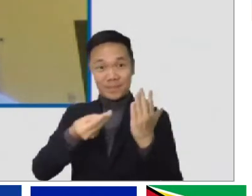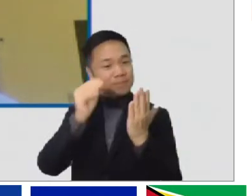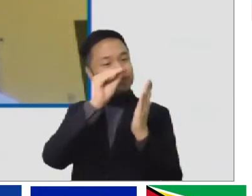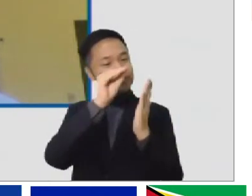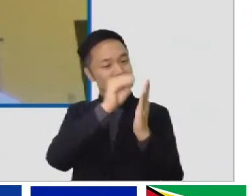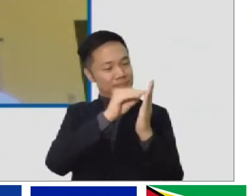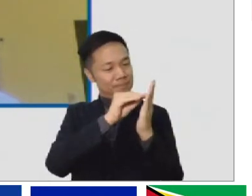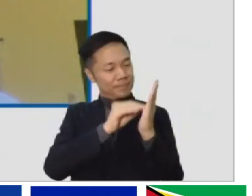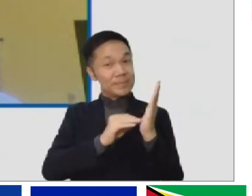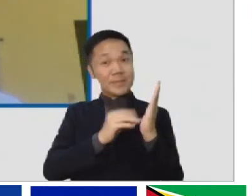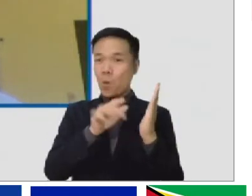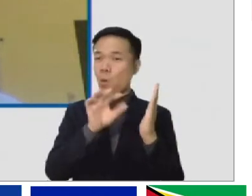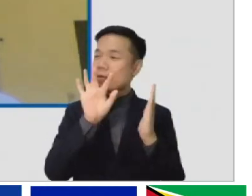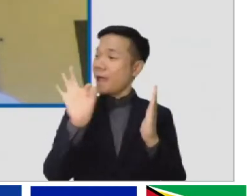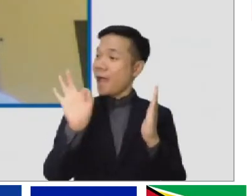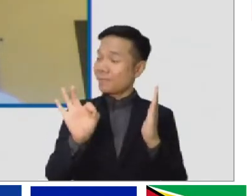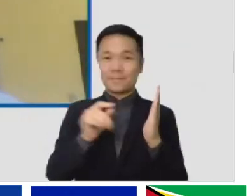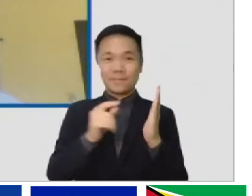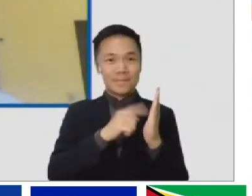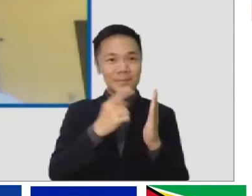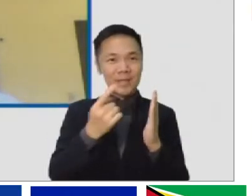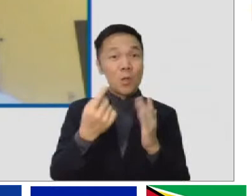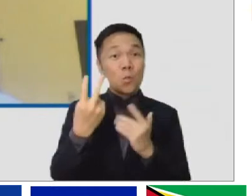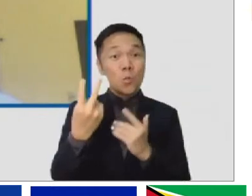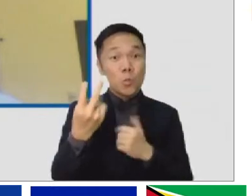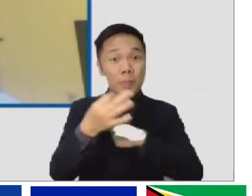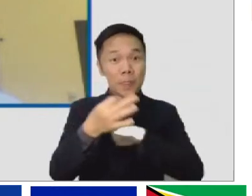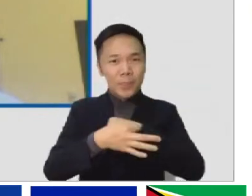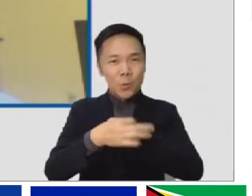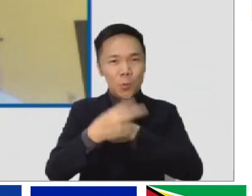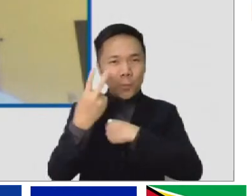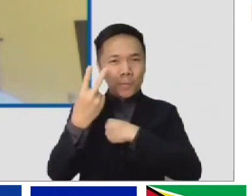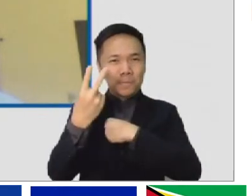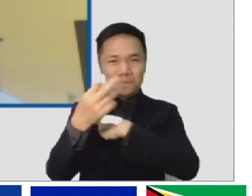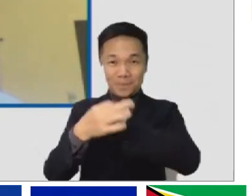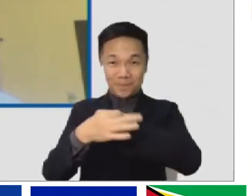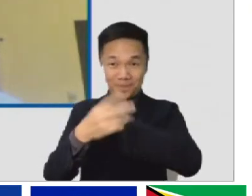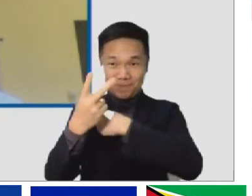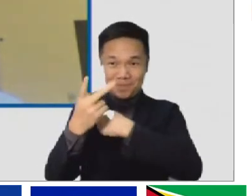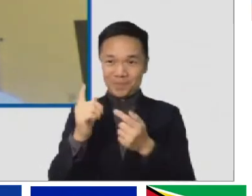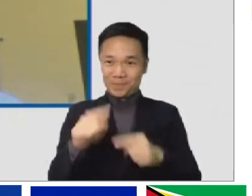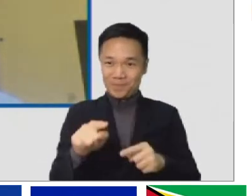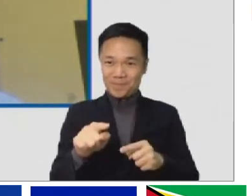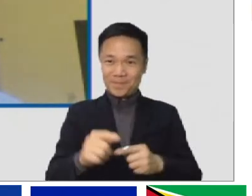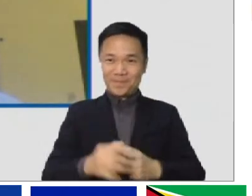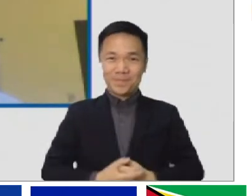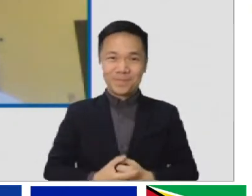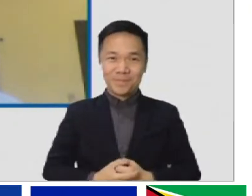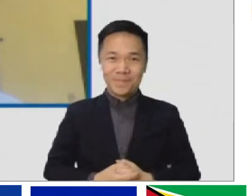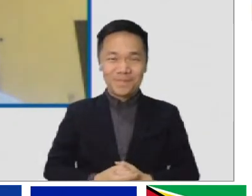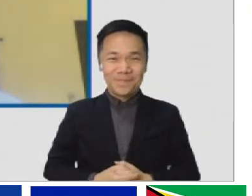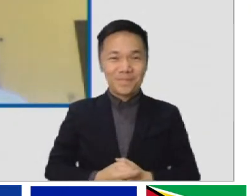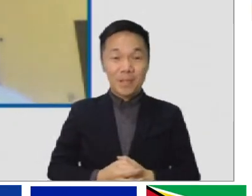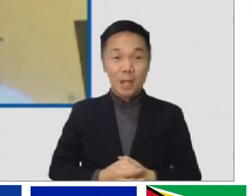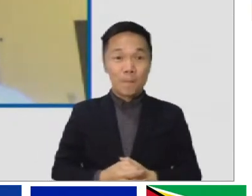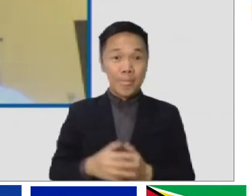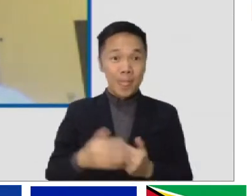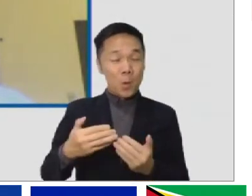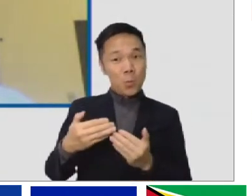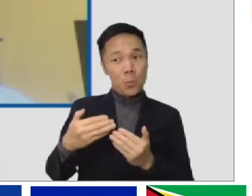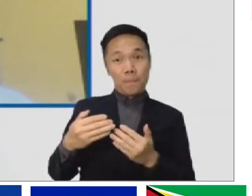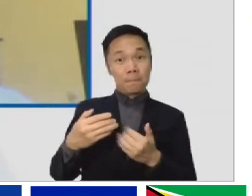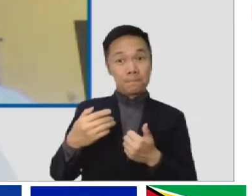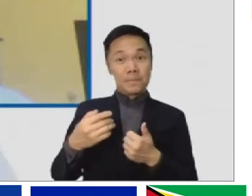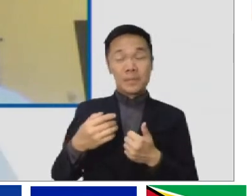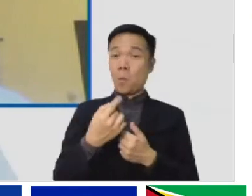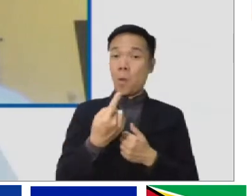You have 2 minutes to answer in order for us to be able to get through one question per person prior to